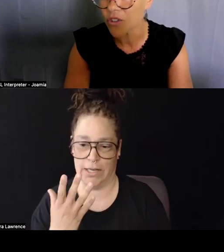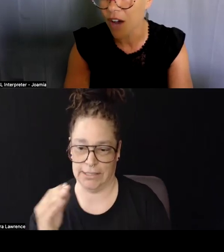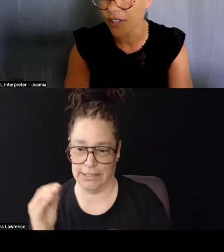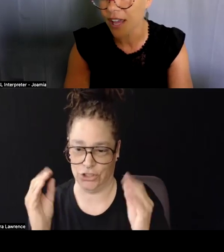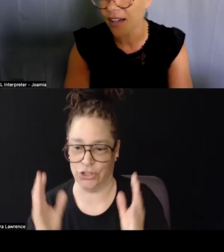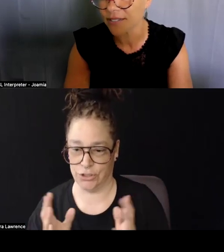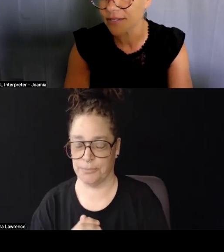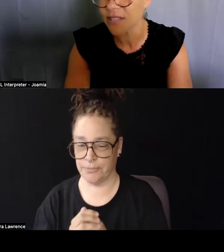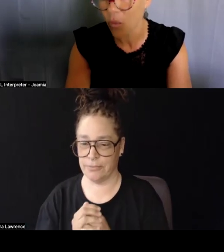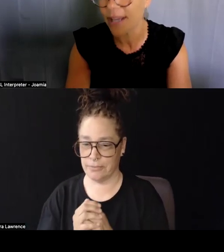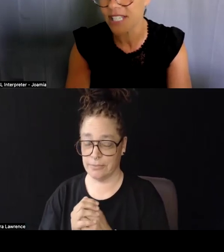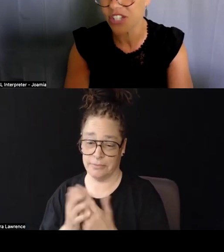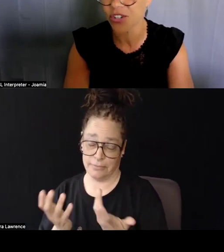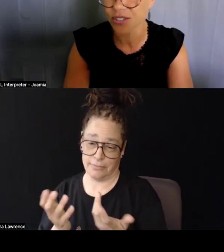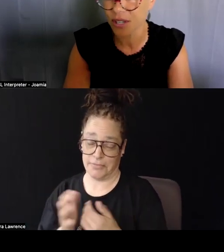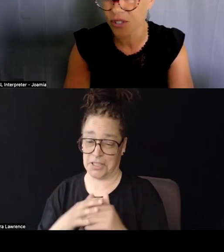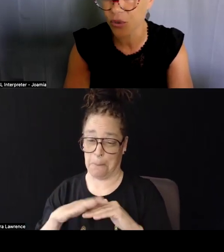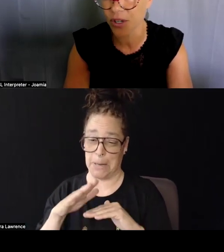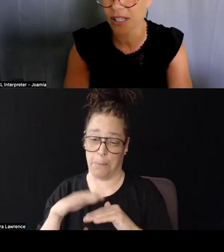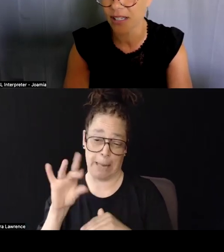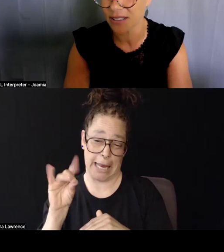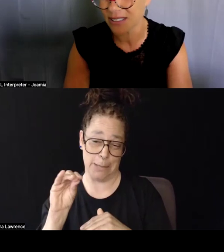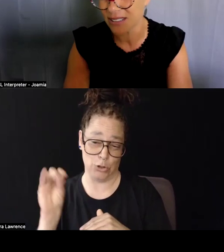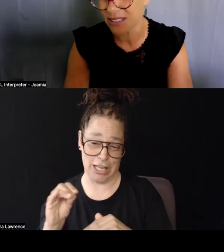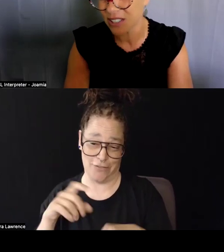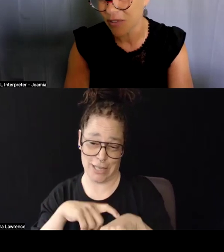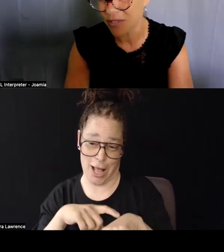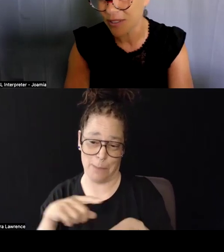And most often have white teachers historically,